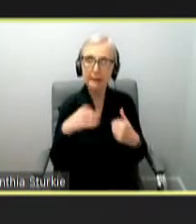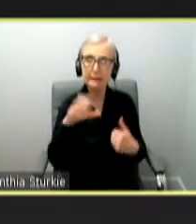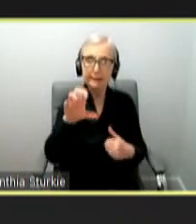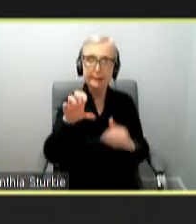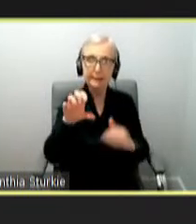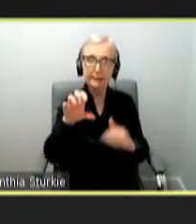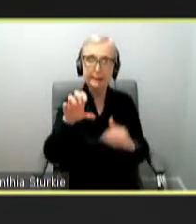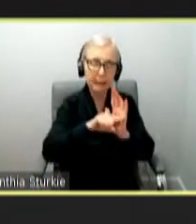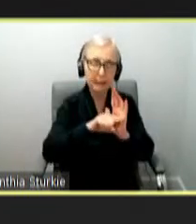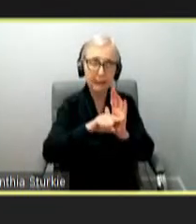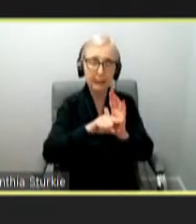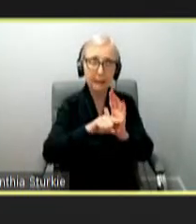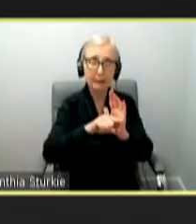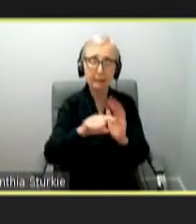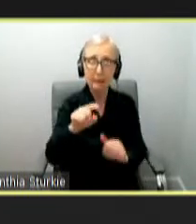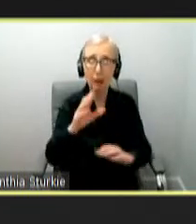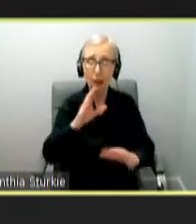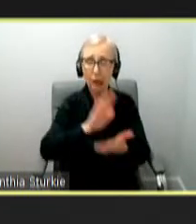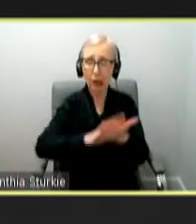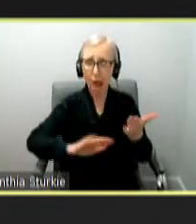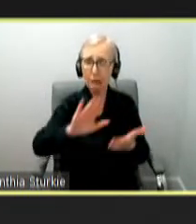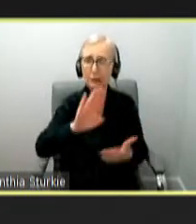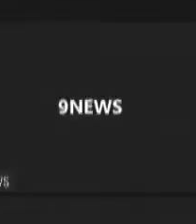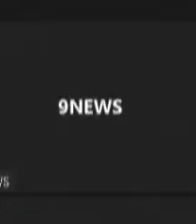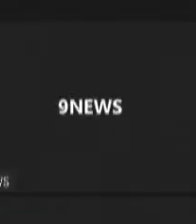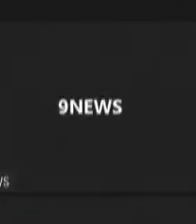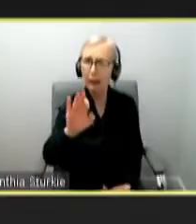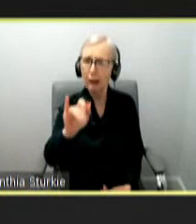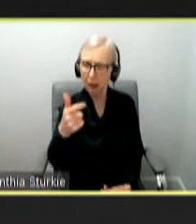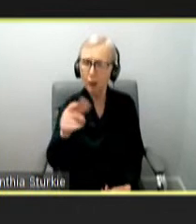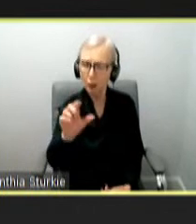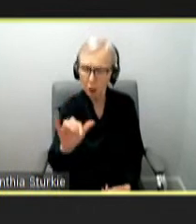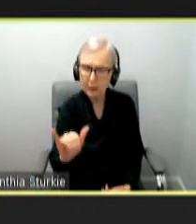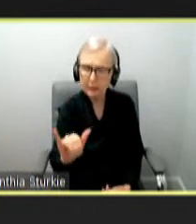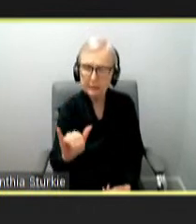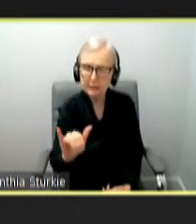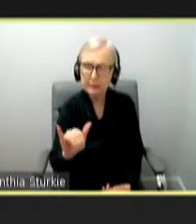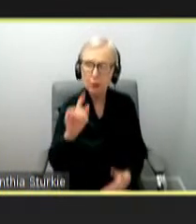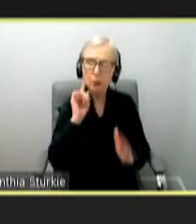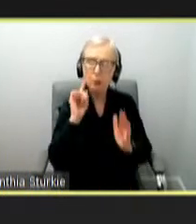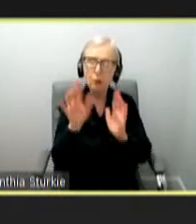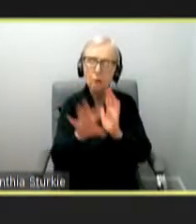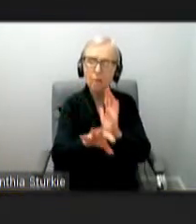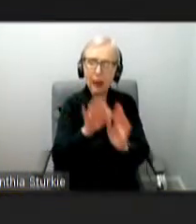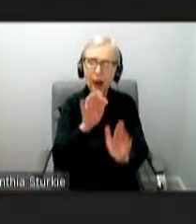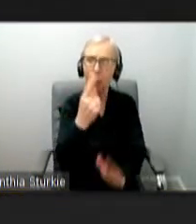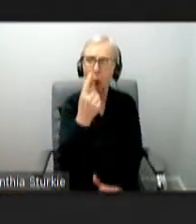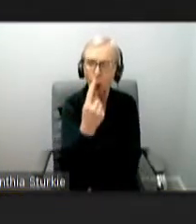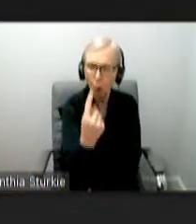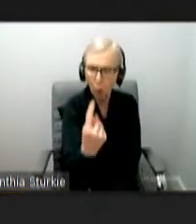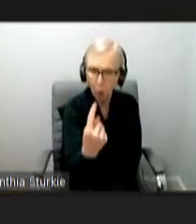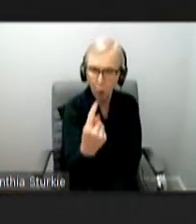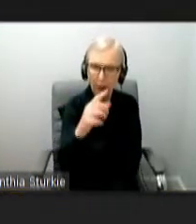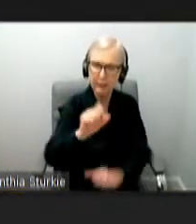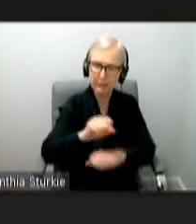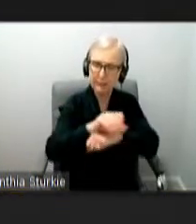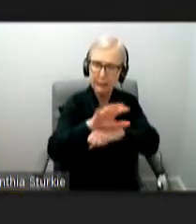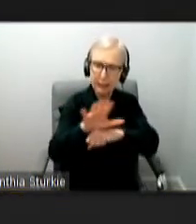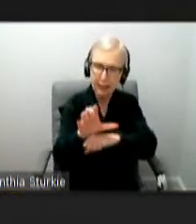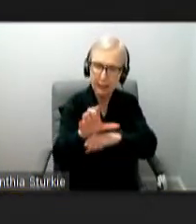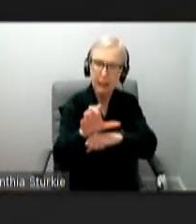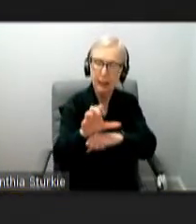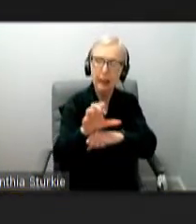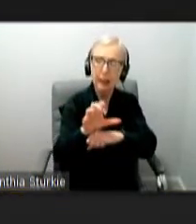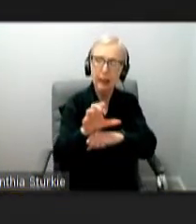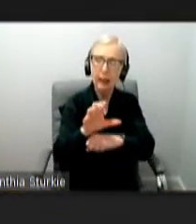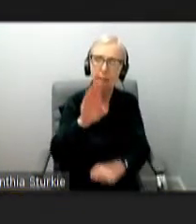college biology, but I'll make sure I understand this. You've detected a single case of the COVID-19